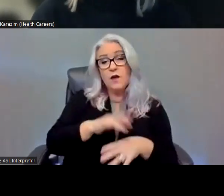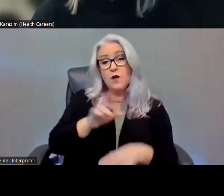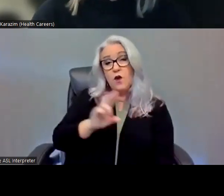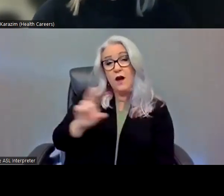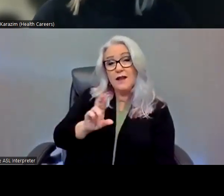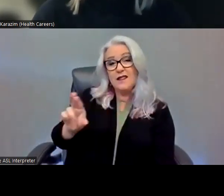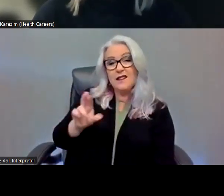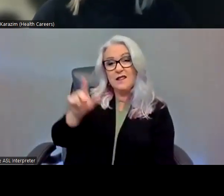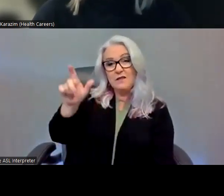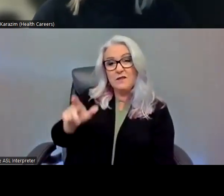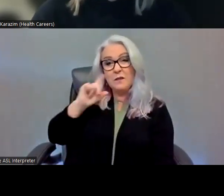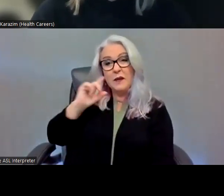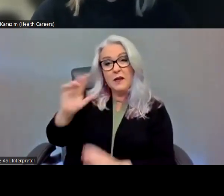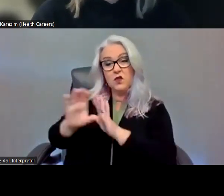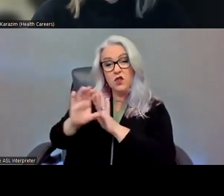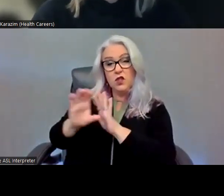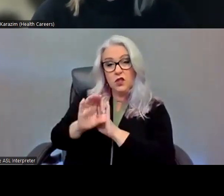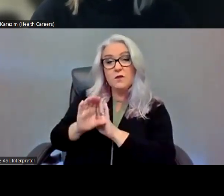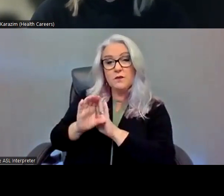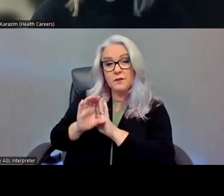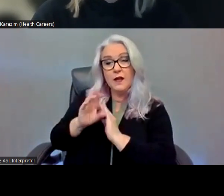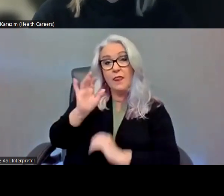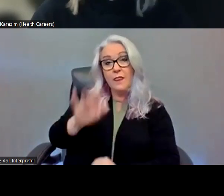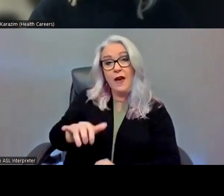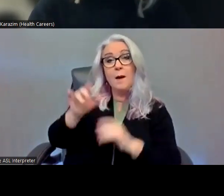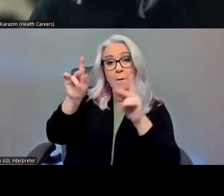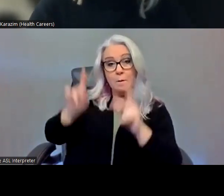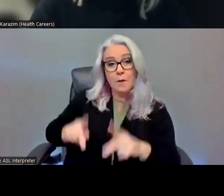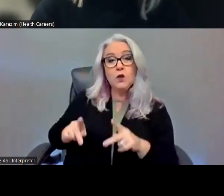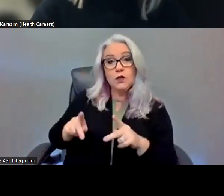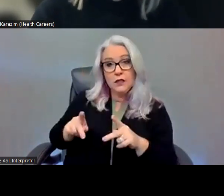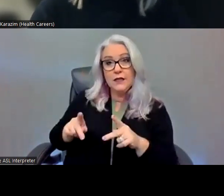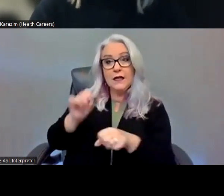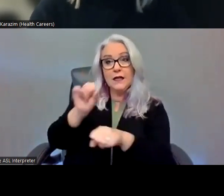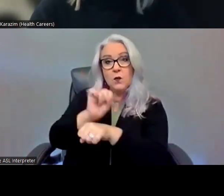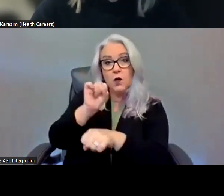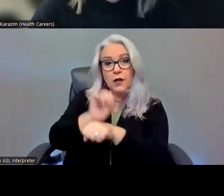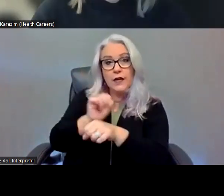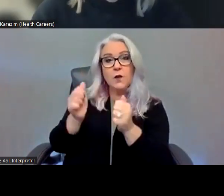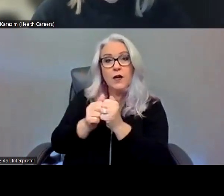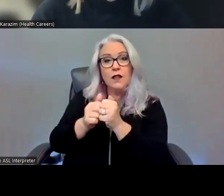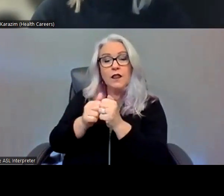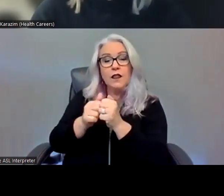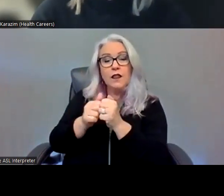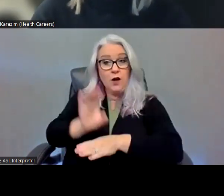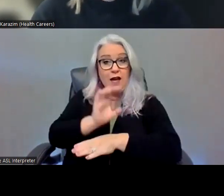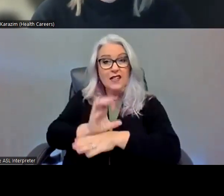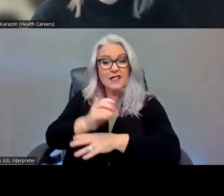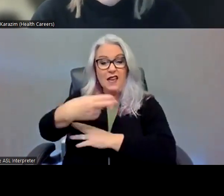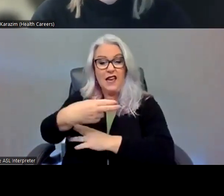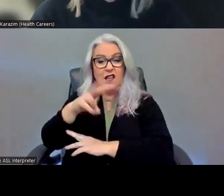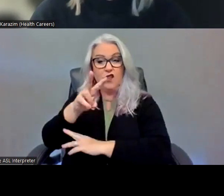a person who is working with the computerized HVAC system in a